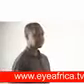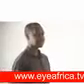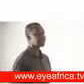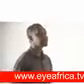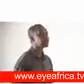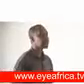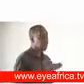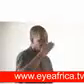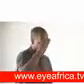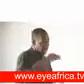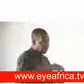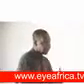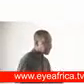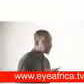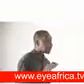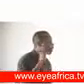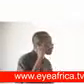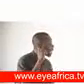boyfriend or girlfriend,